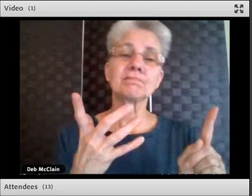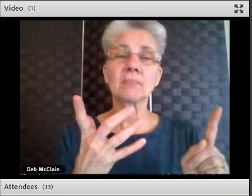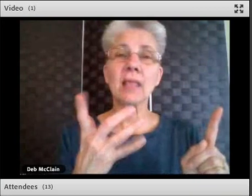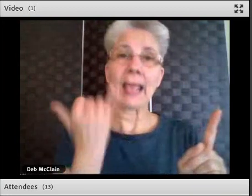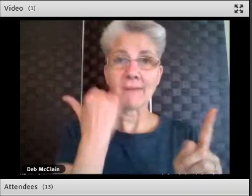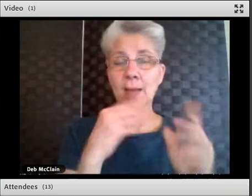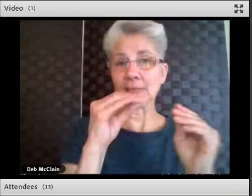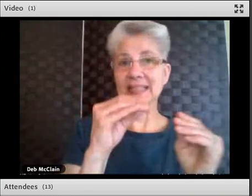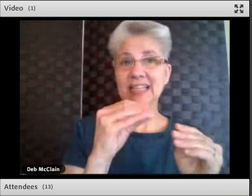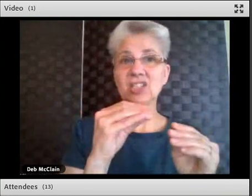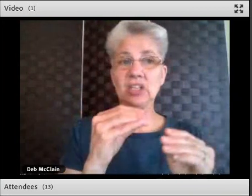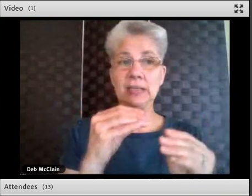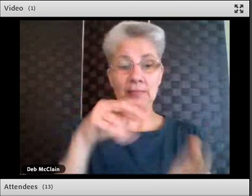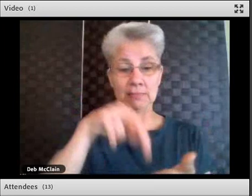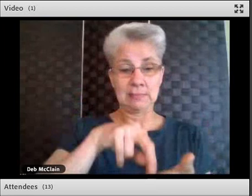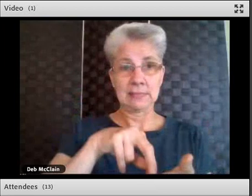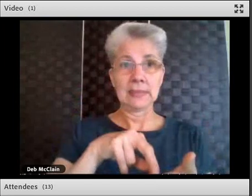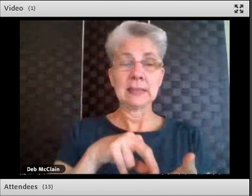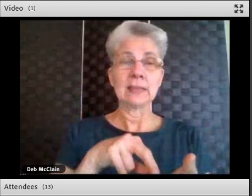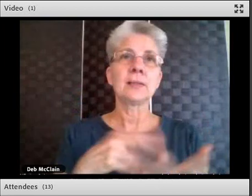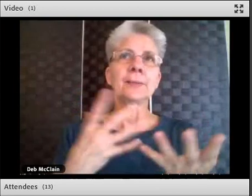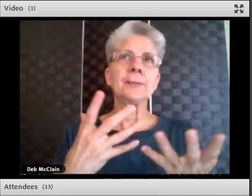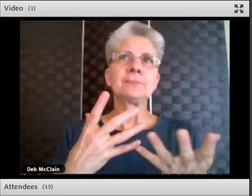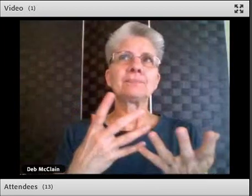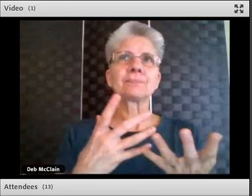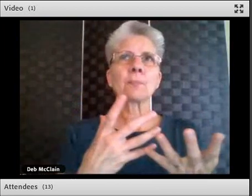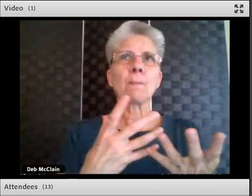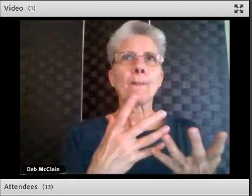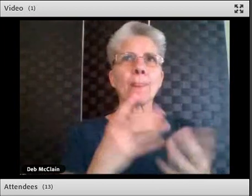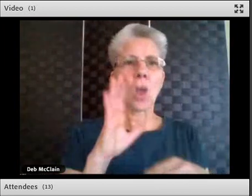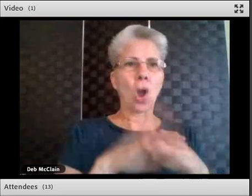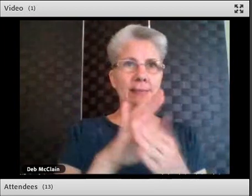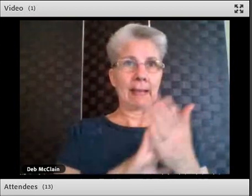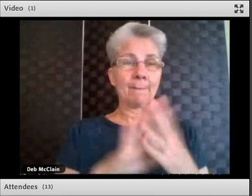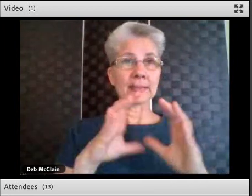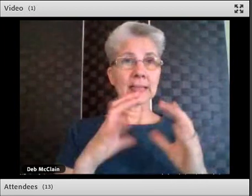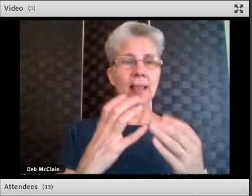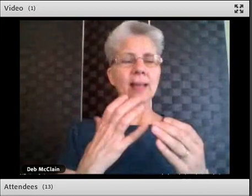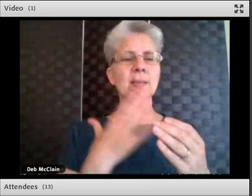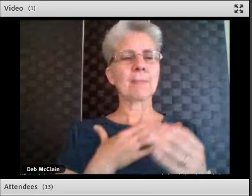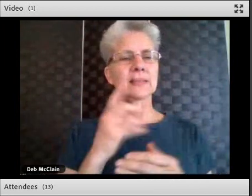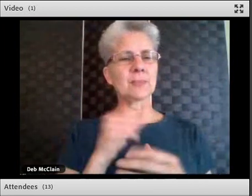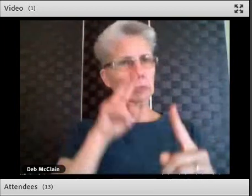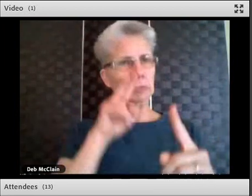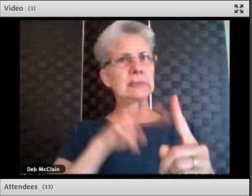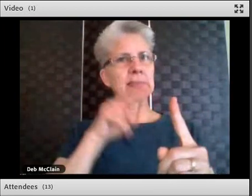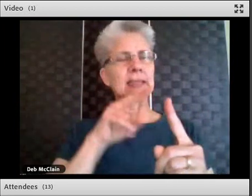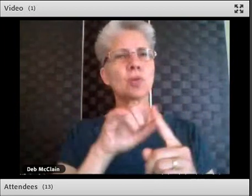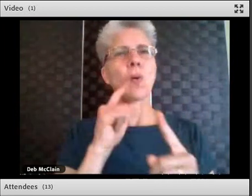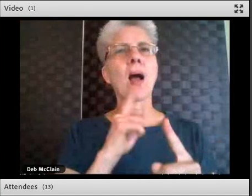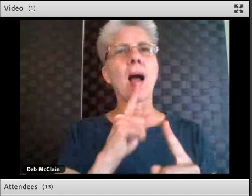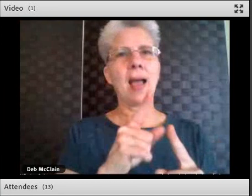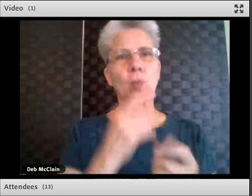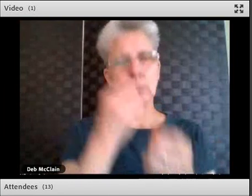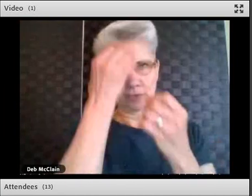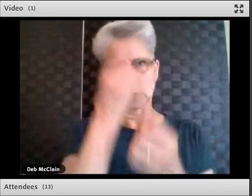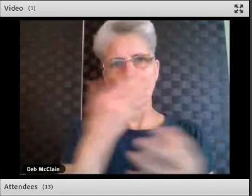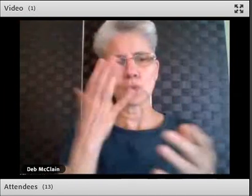if I'm teaching if I'm teaching an on-campus class, my disability is visible, so I will